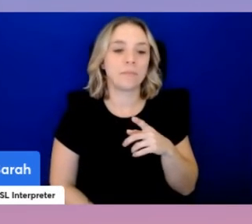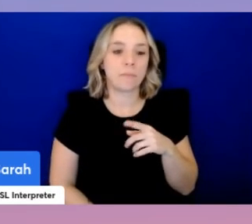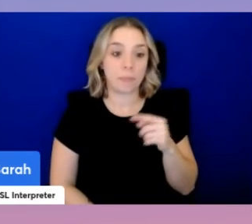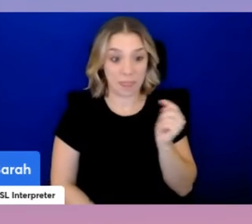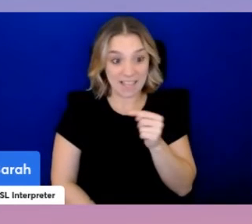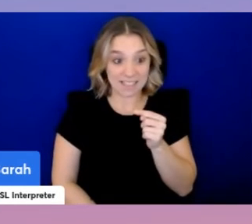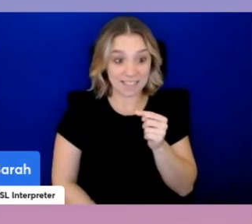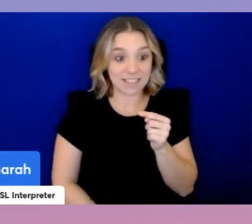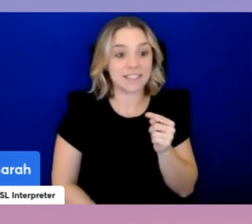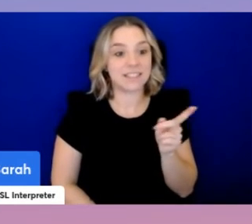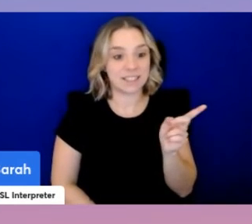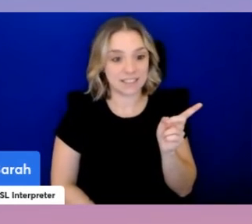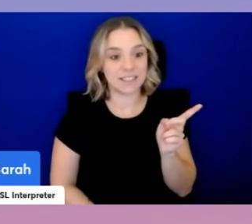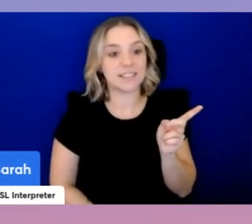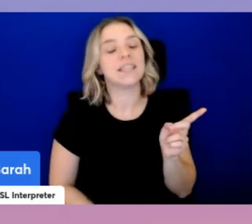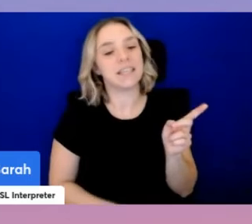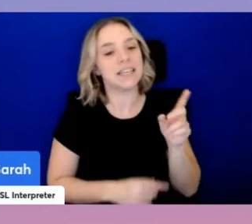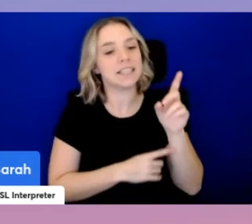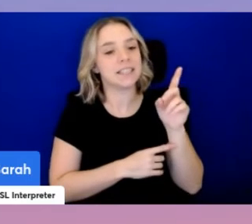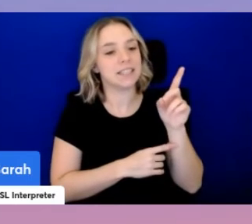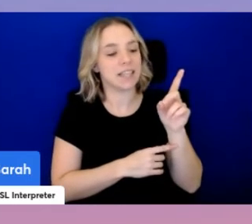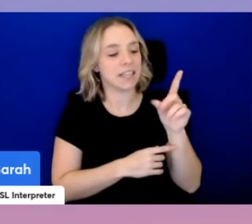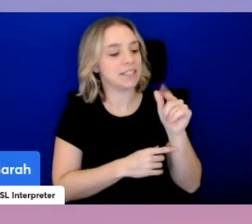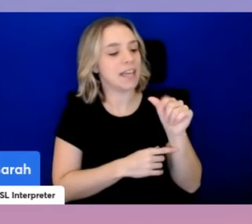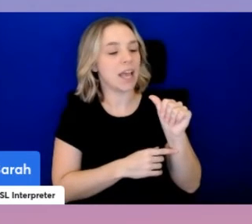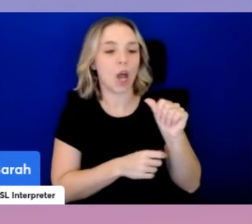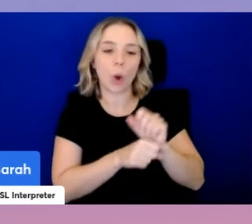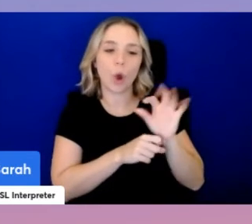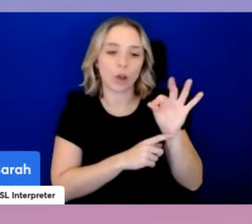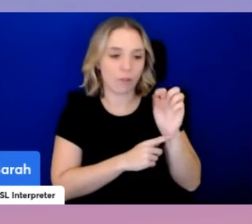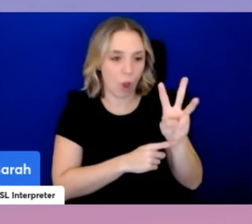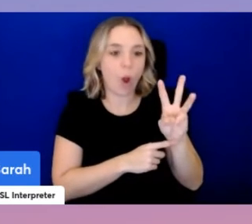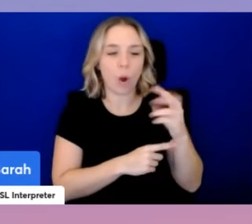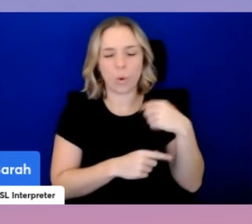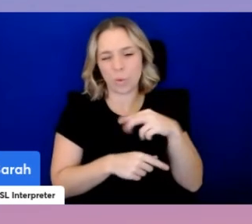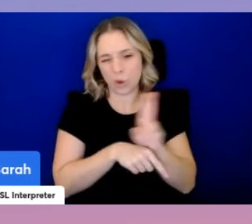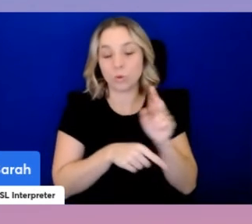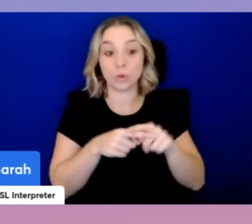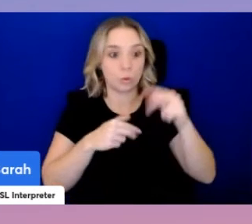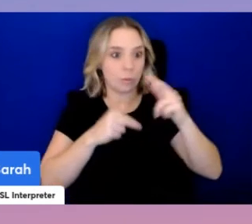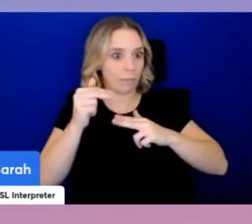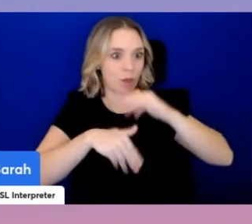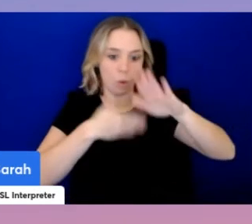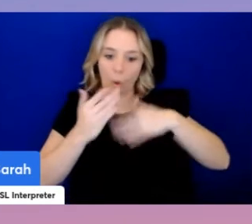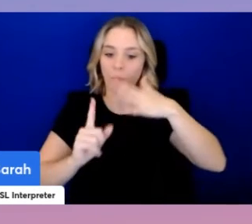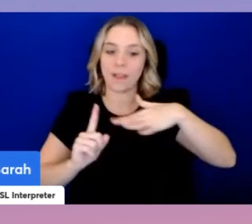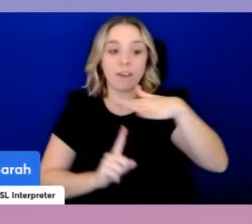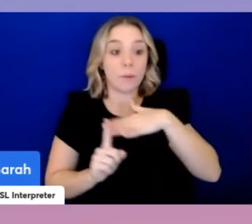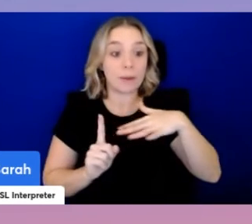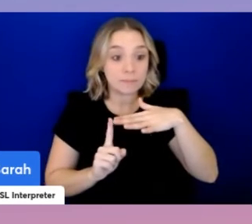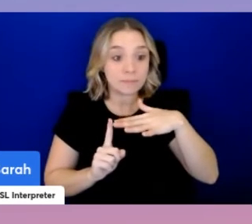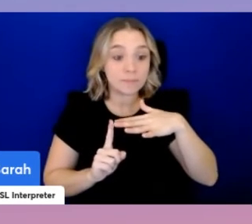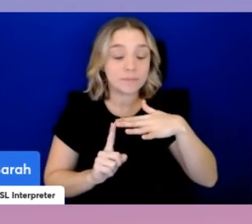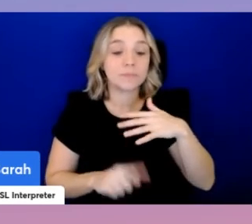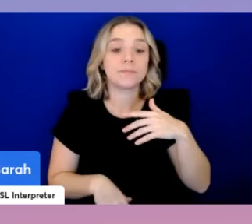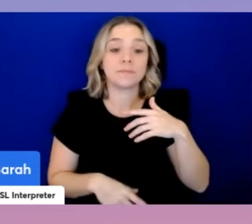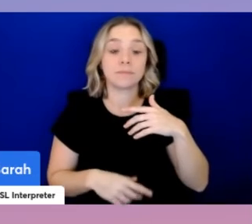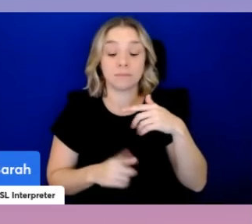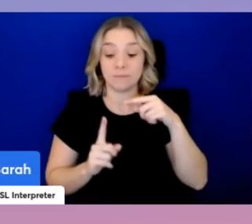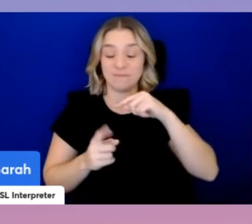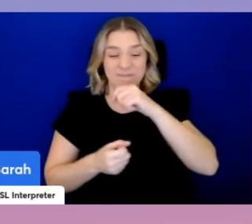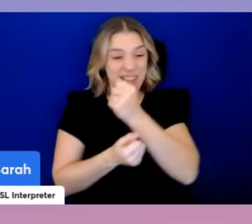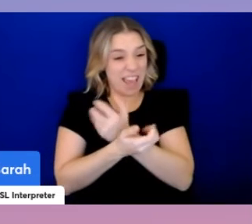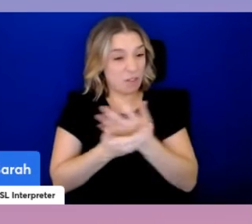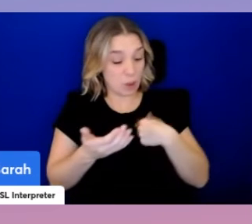workflow that we're using to build this whole environment, right? We are encapsulating everything that we